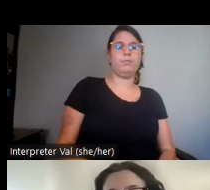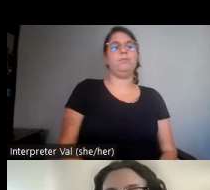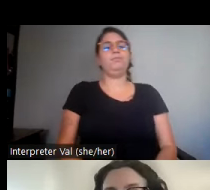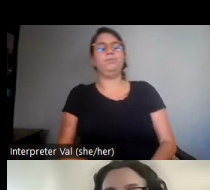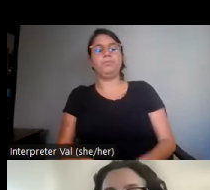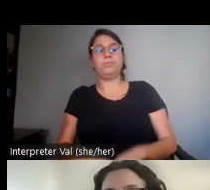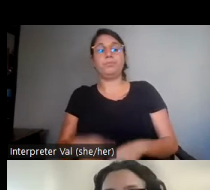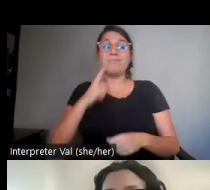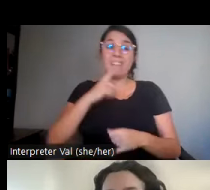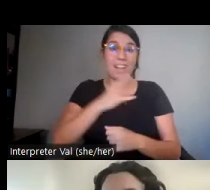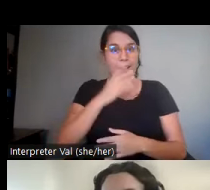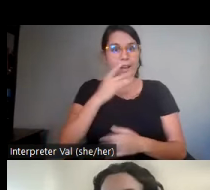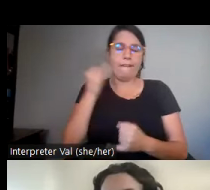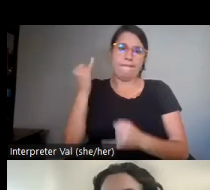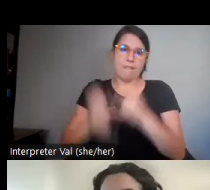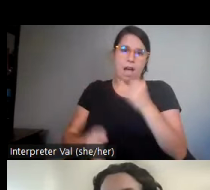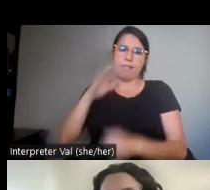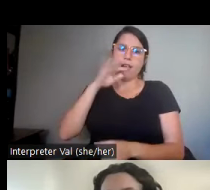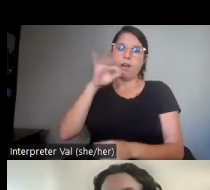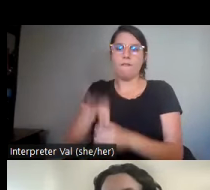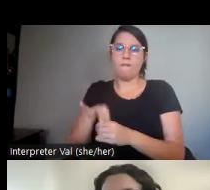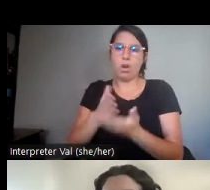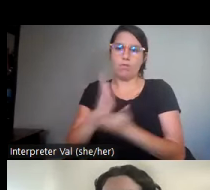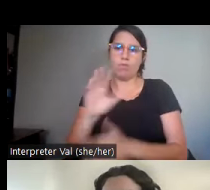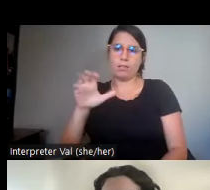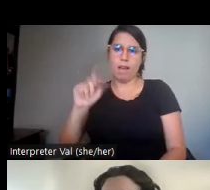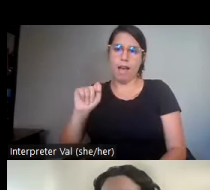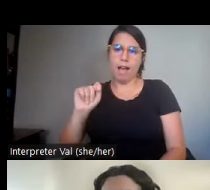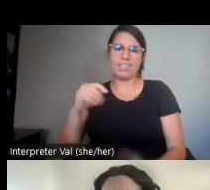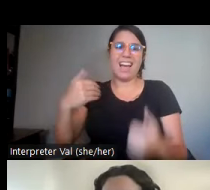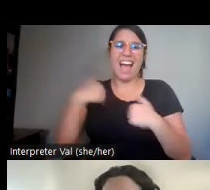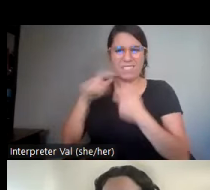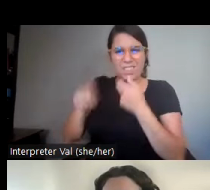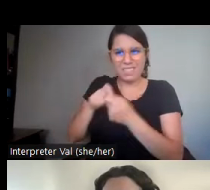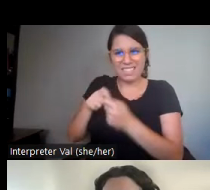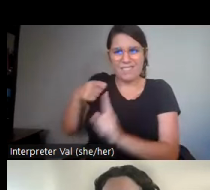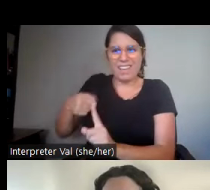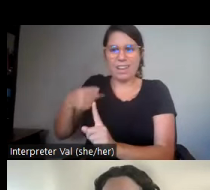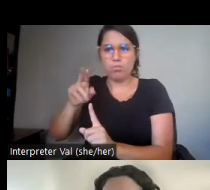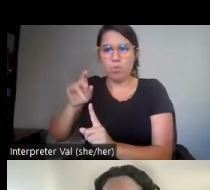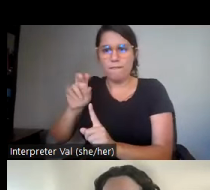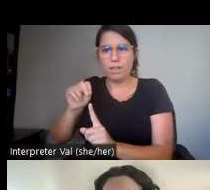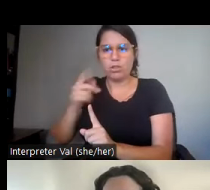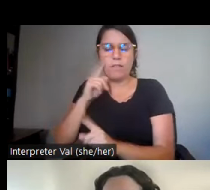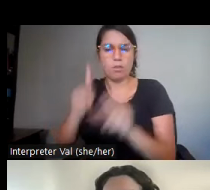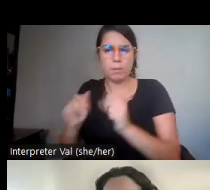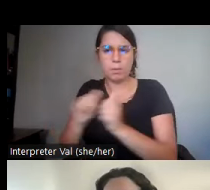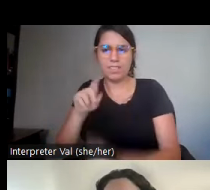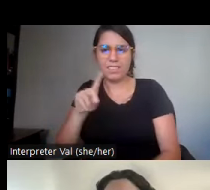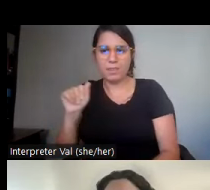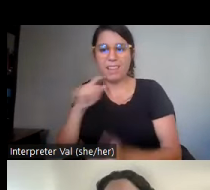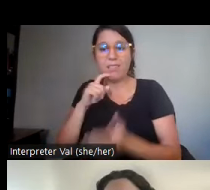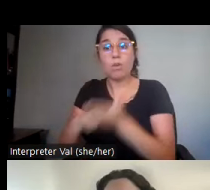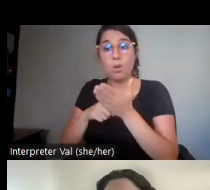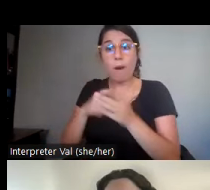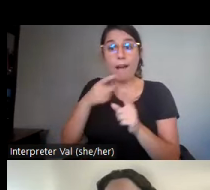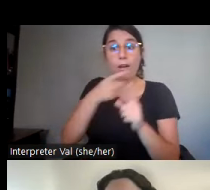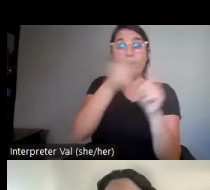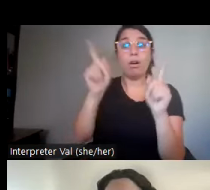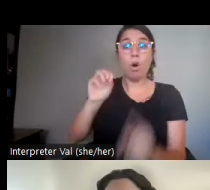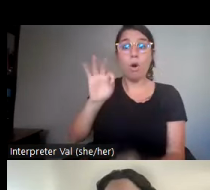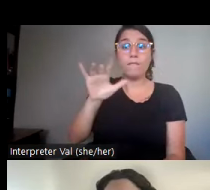Finally, the Voting Rights Act has a provision for people with disabilities, and it requires officials to allow a